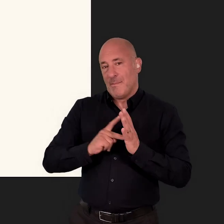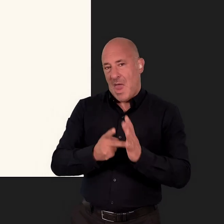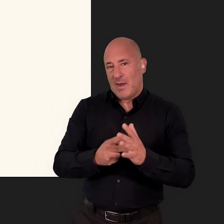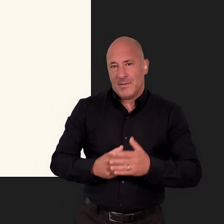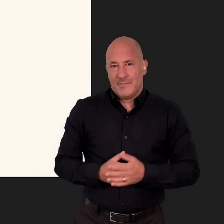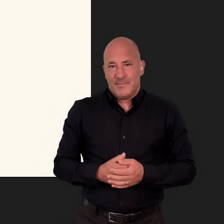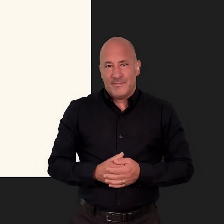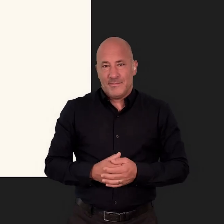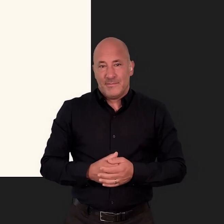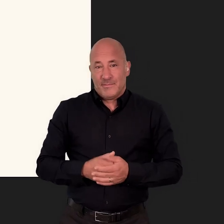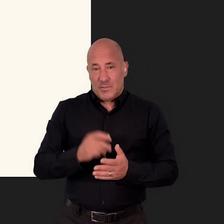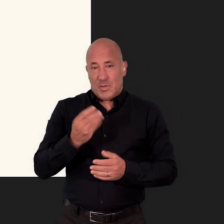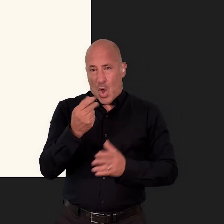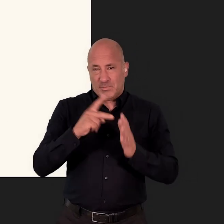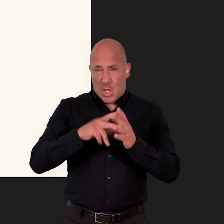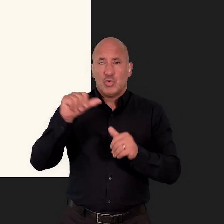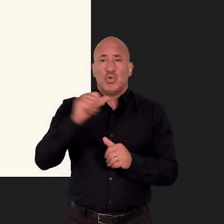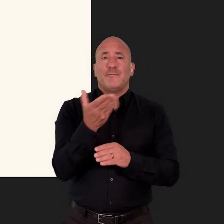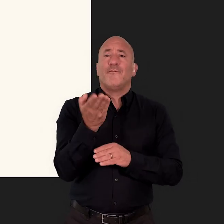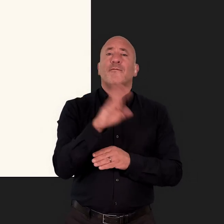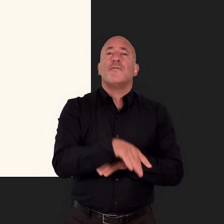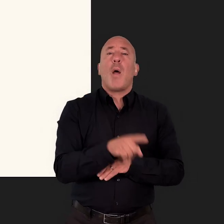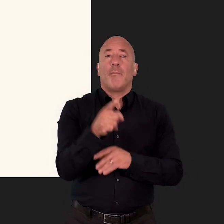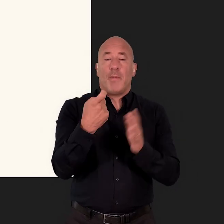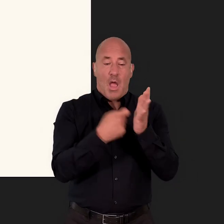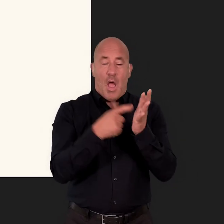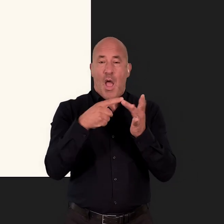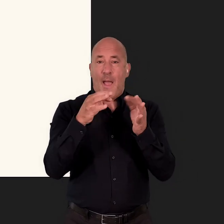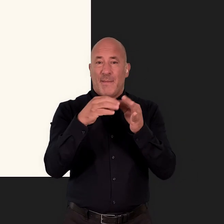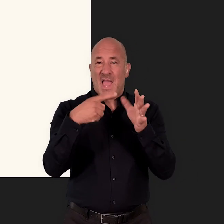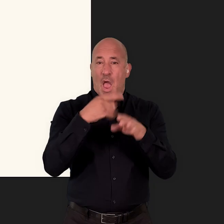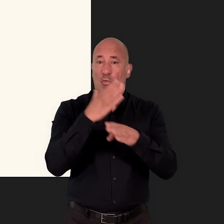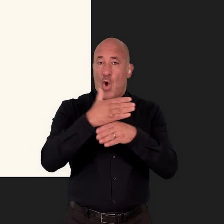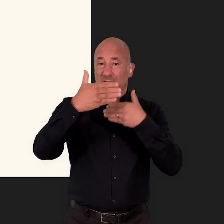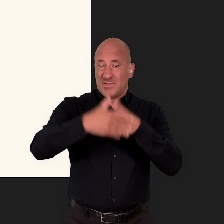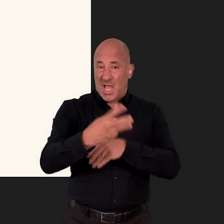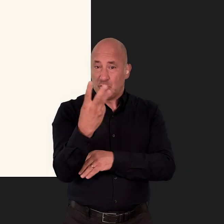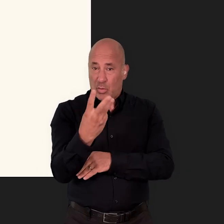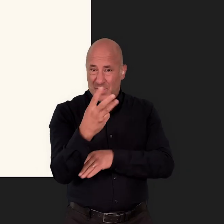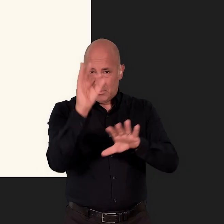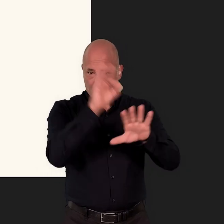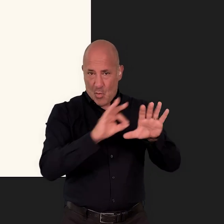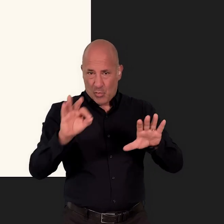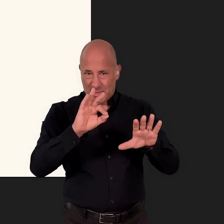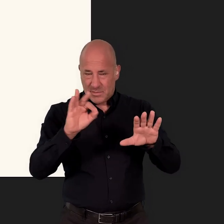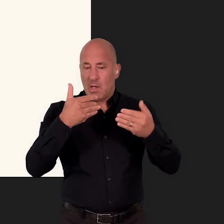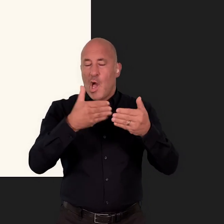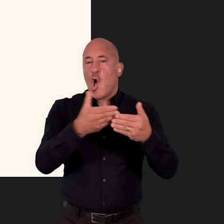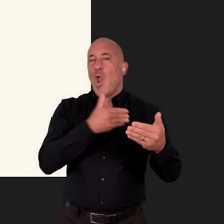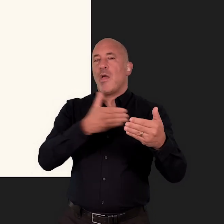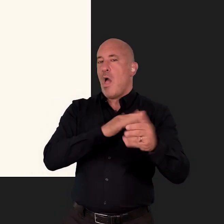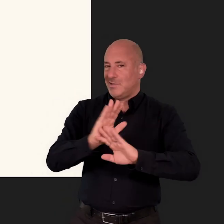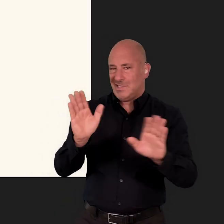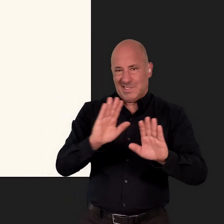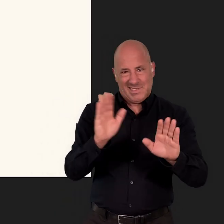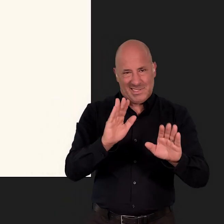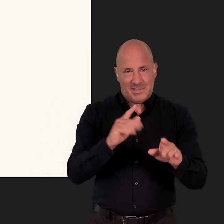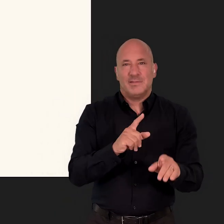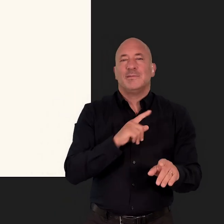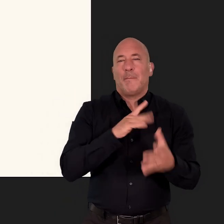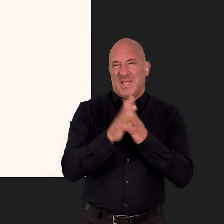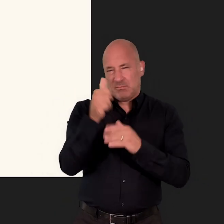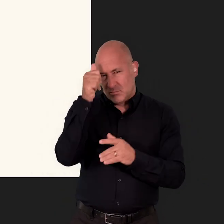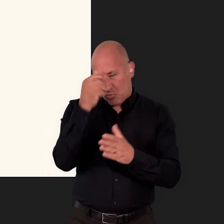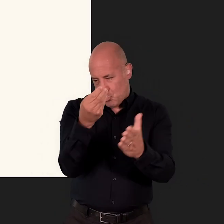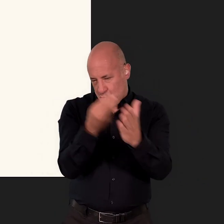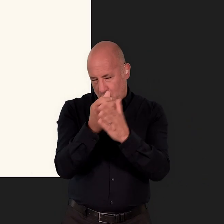Cost plan. Your cost plan should be based on the drawings produced at REBA Work Stage 3 and not earlier,